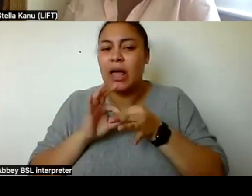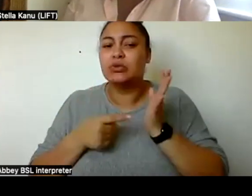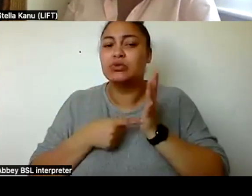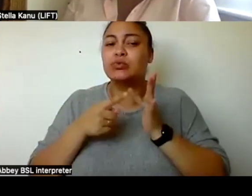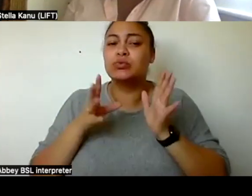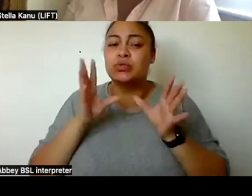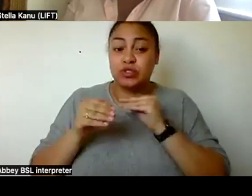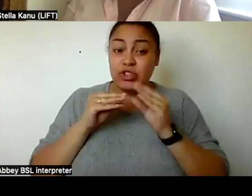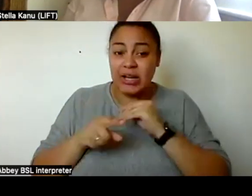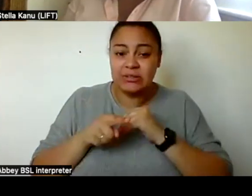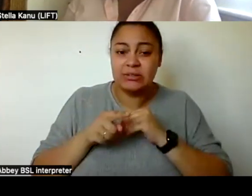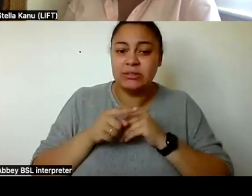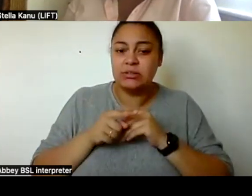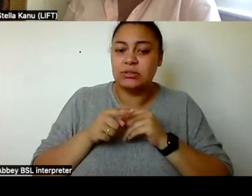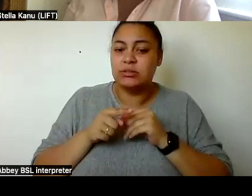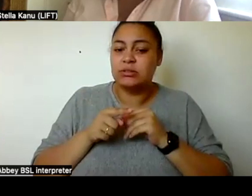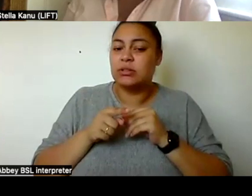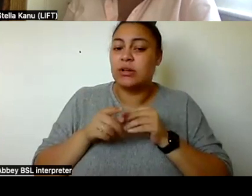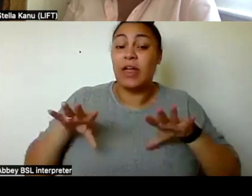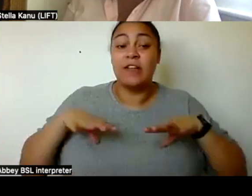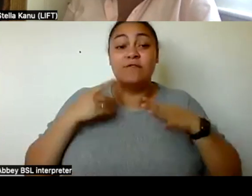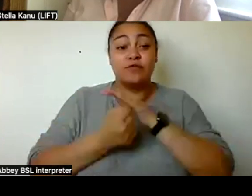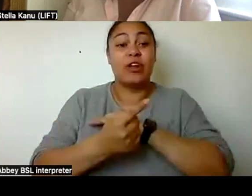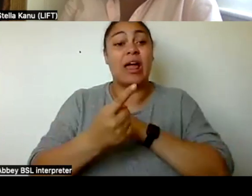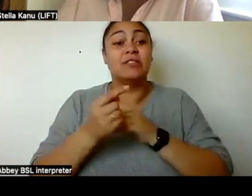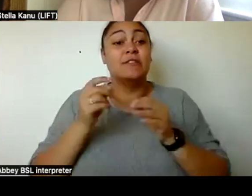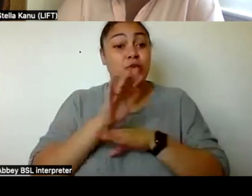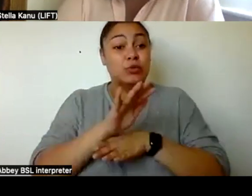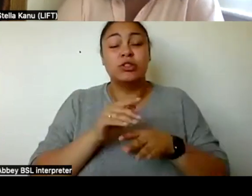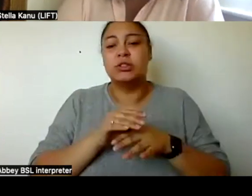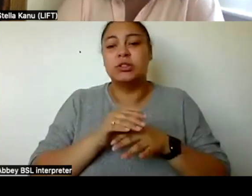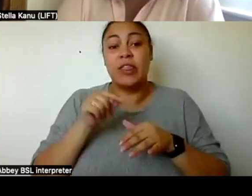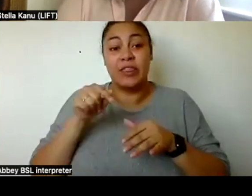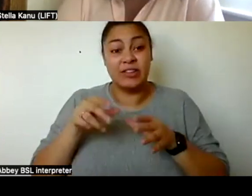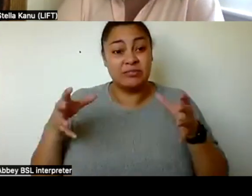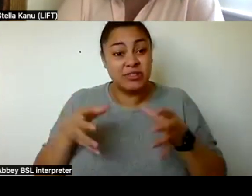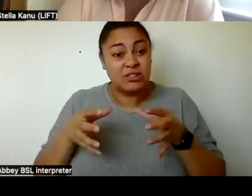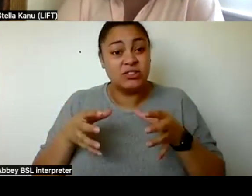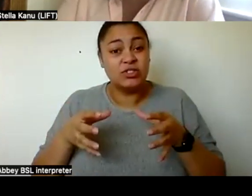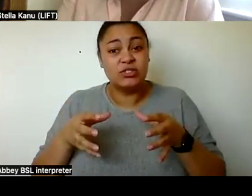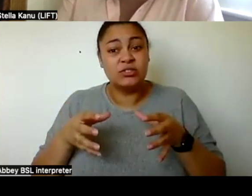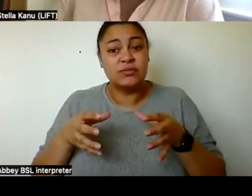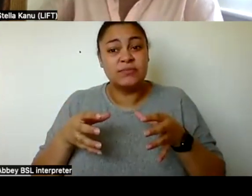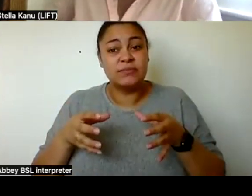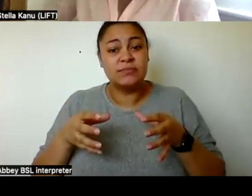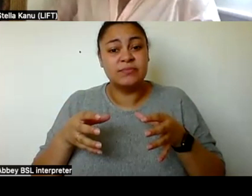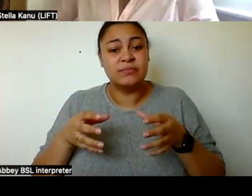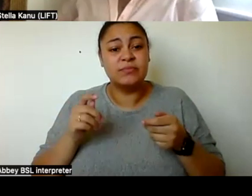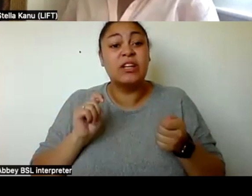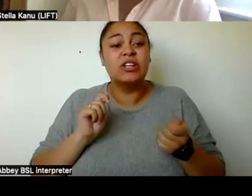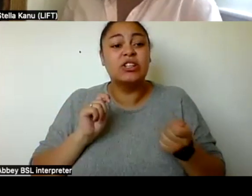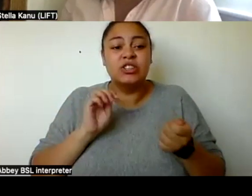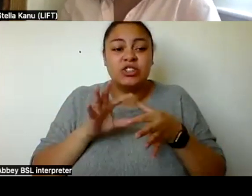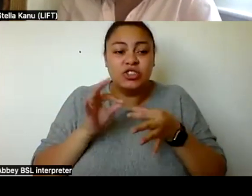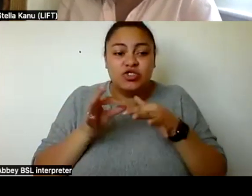in the chat too. So within Freelance Futures, this session is within a strand called Changing Organisations